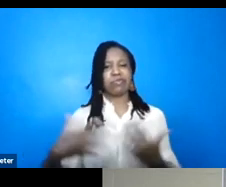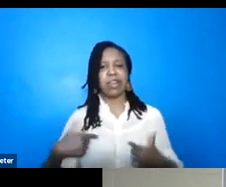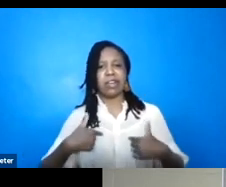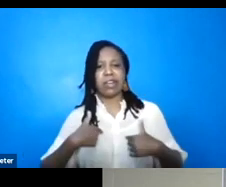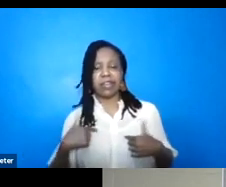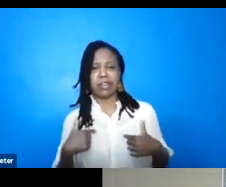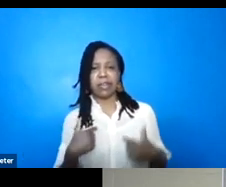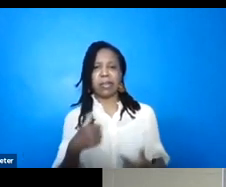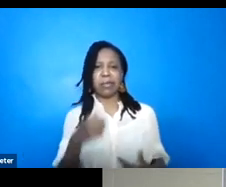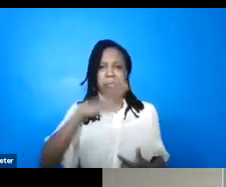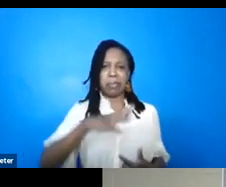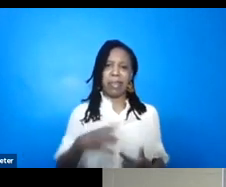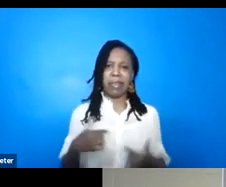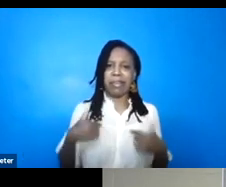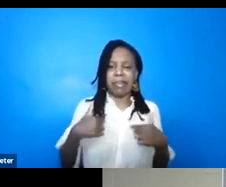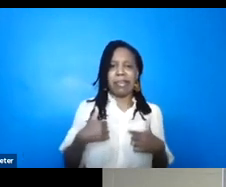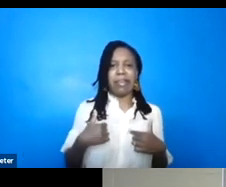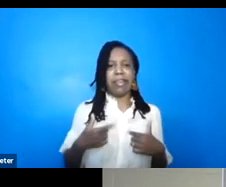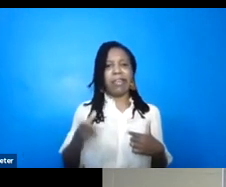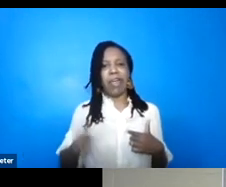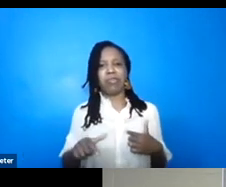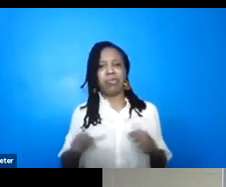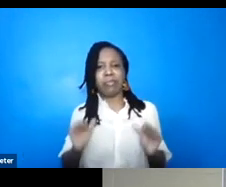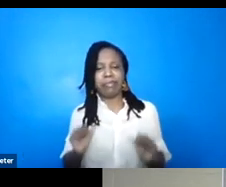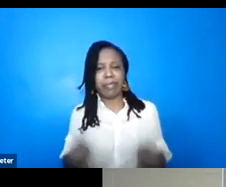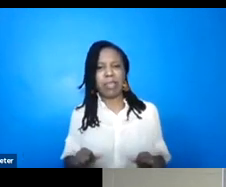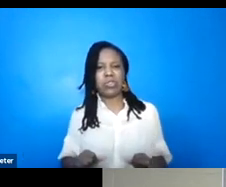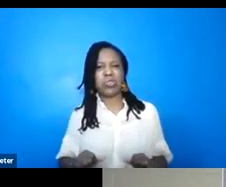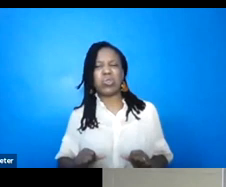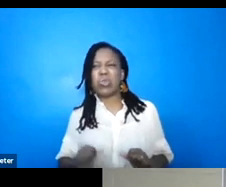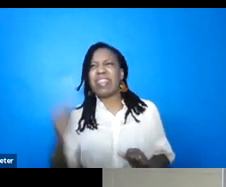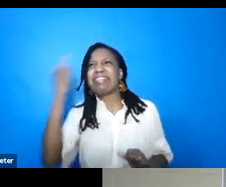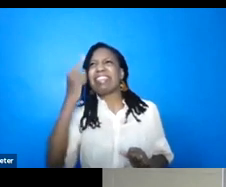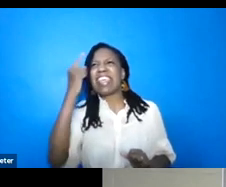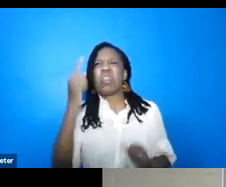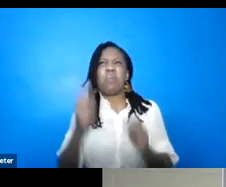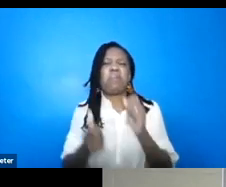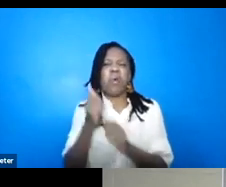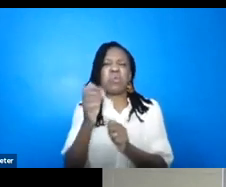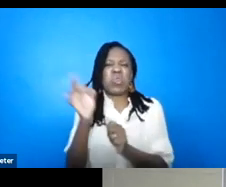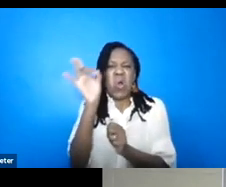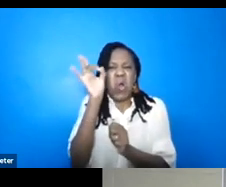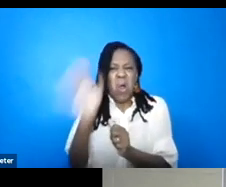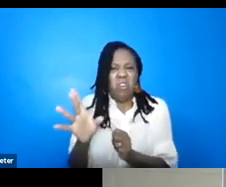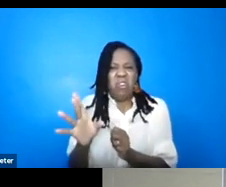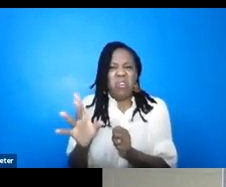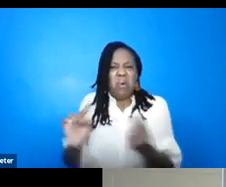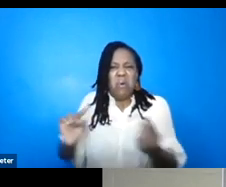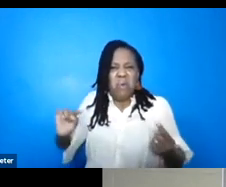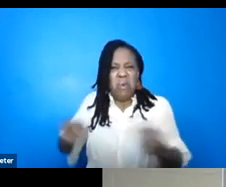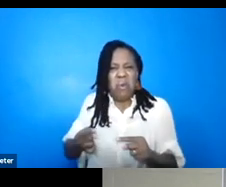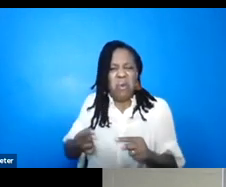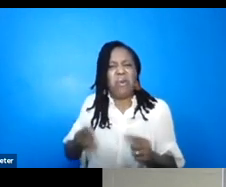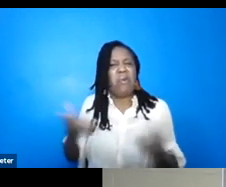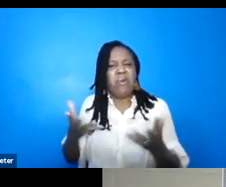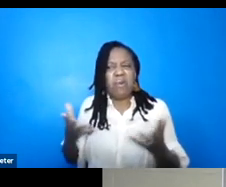that's a term that we would hear in our community, you the man. And you the man is not about sensitivity. It's not about showing your